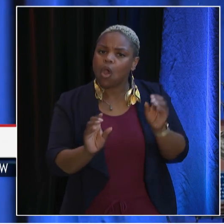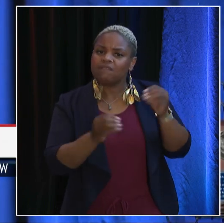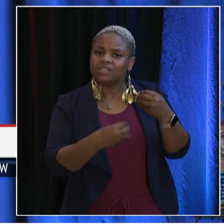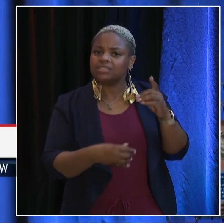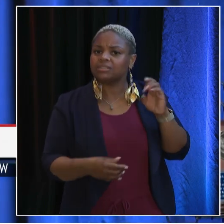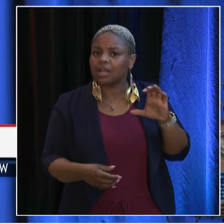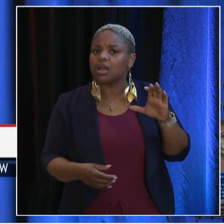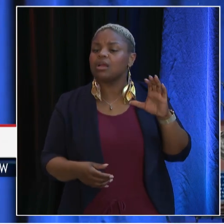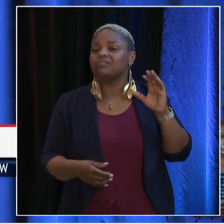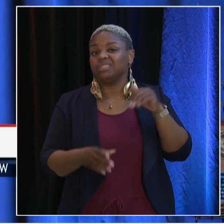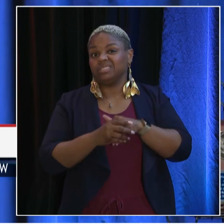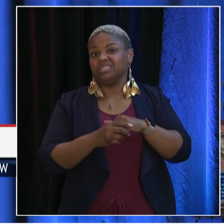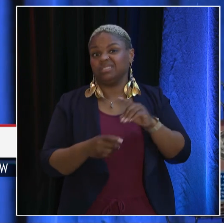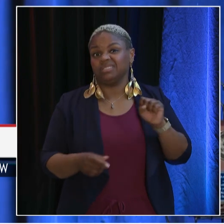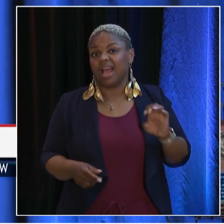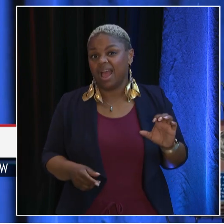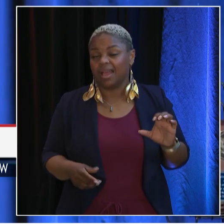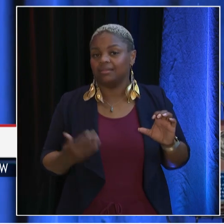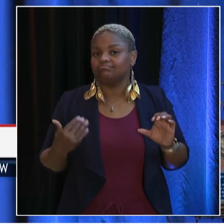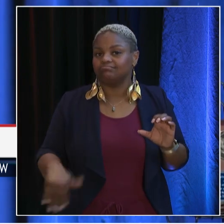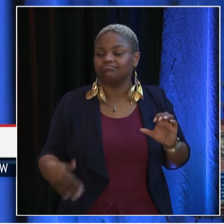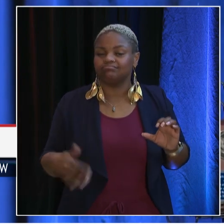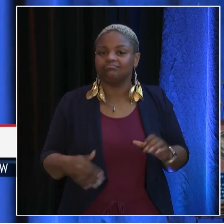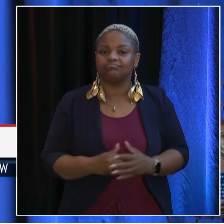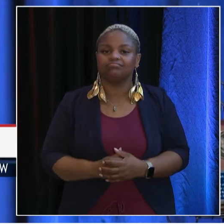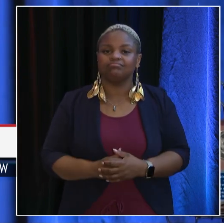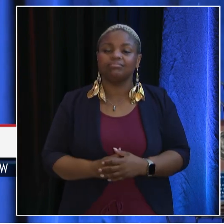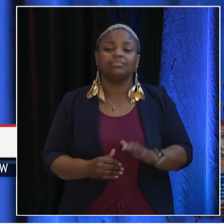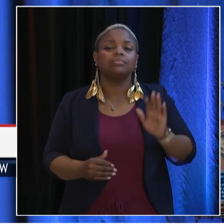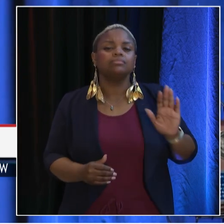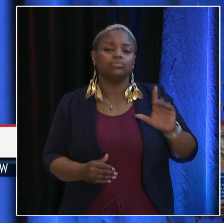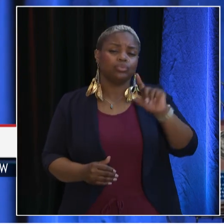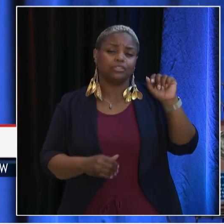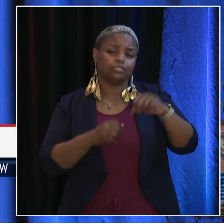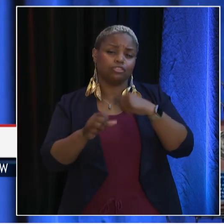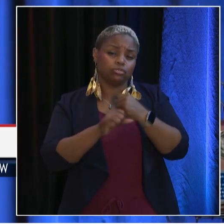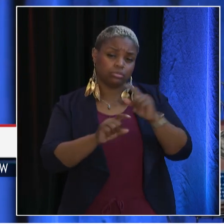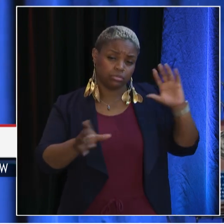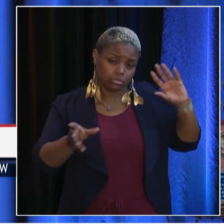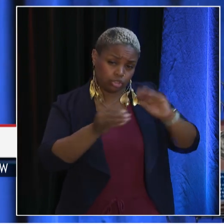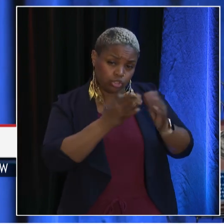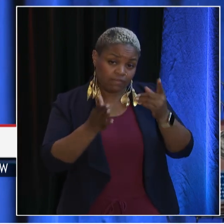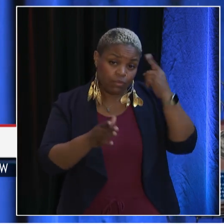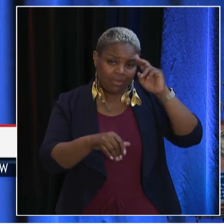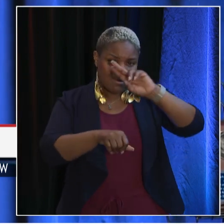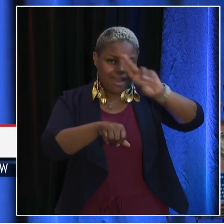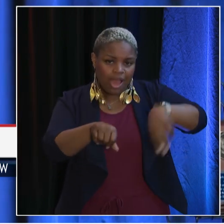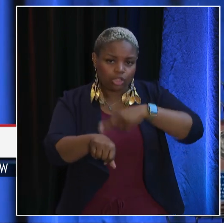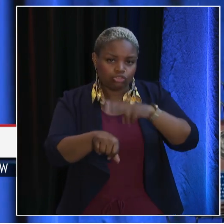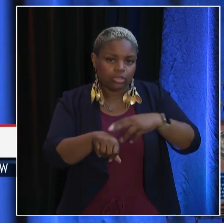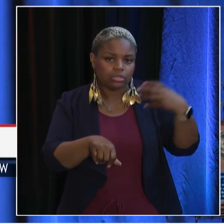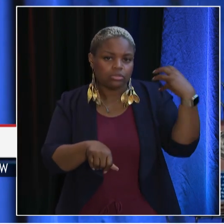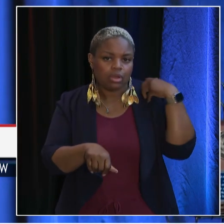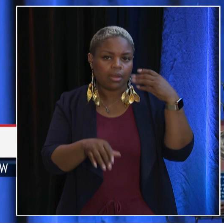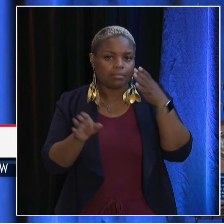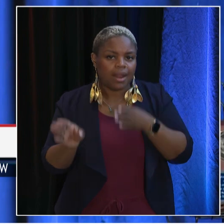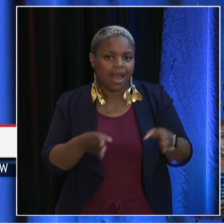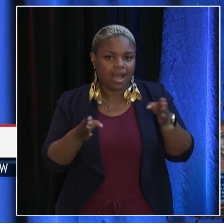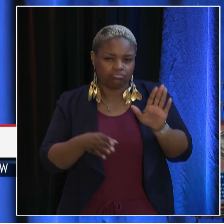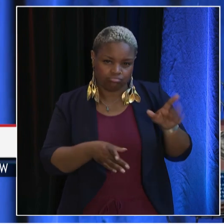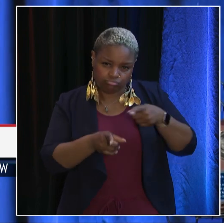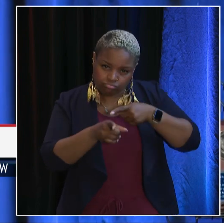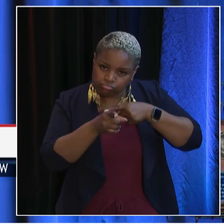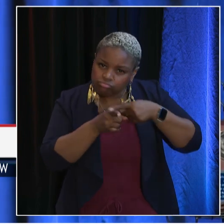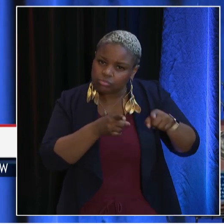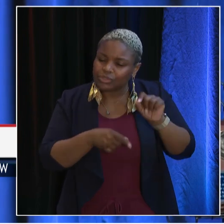could highlight her 20 years of service to the National Capital Planning Commission, and also a